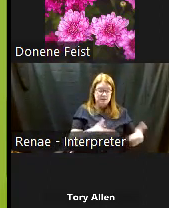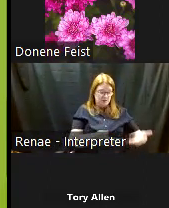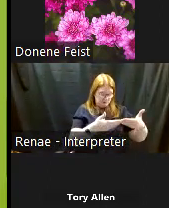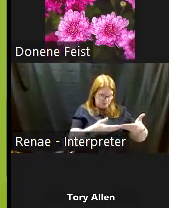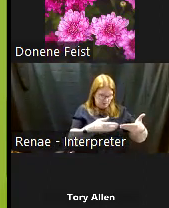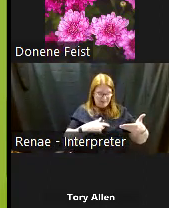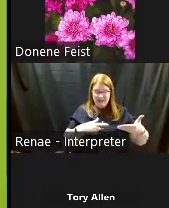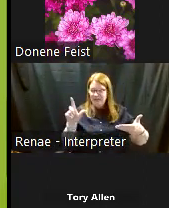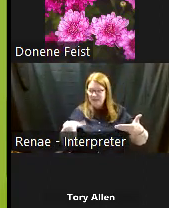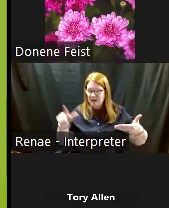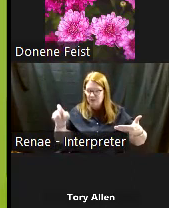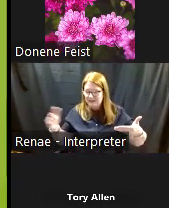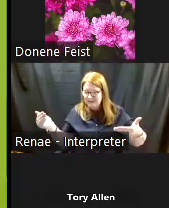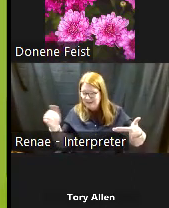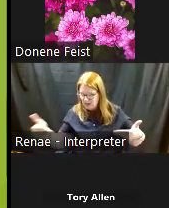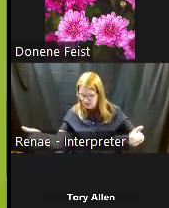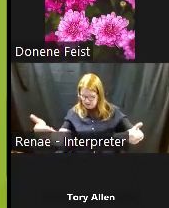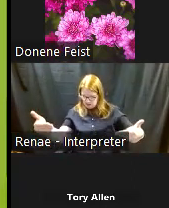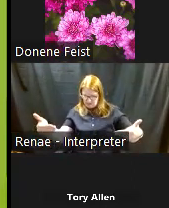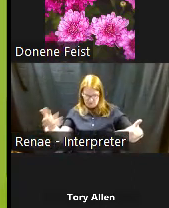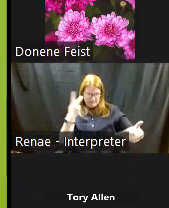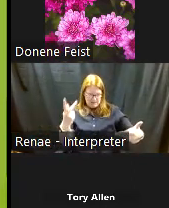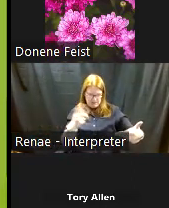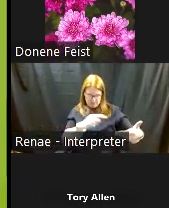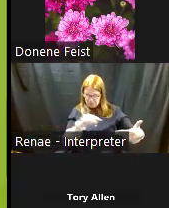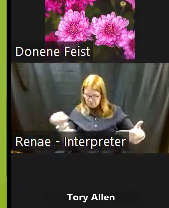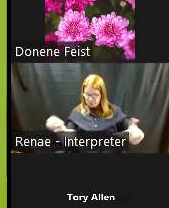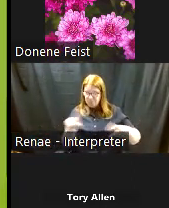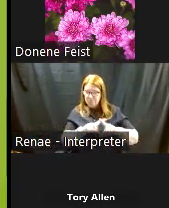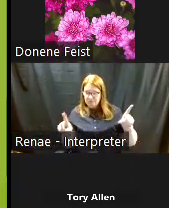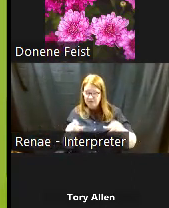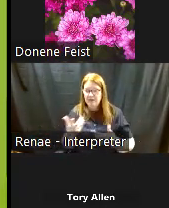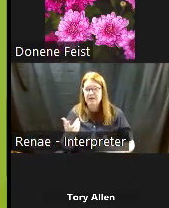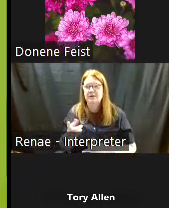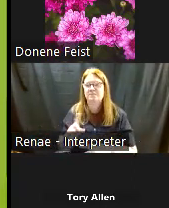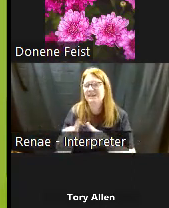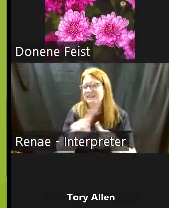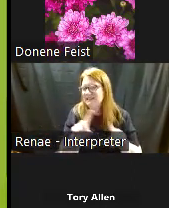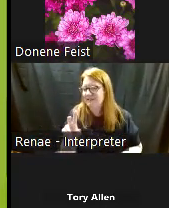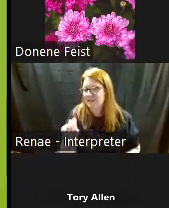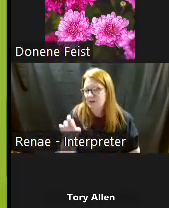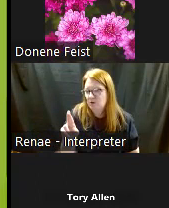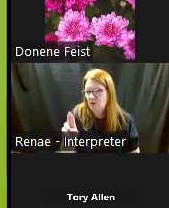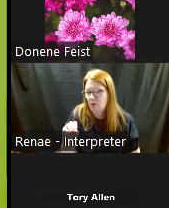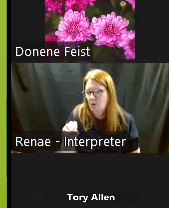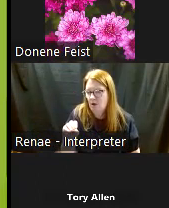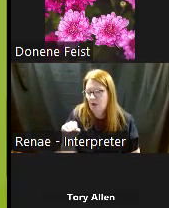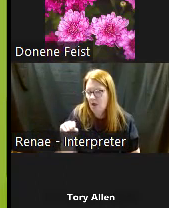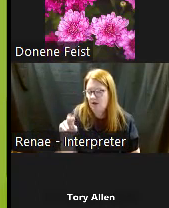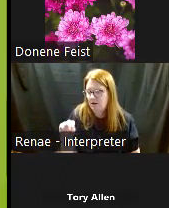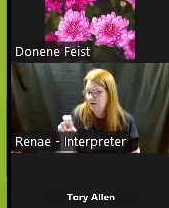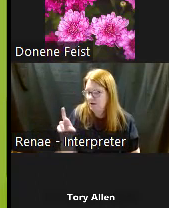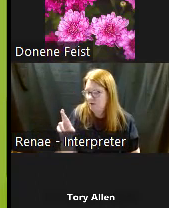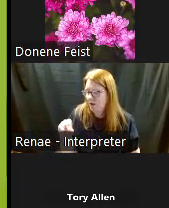monitor the auditory nerve function over time. Some of our kids have different types of neuropathy or demyelinating diseases that